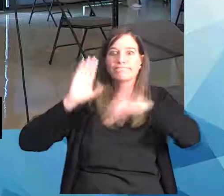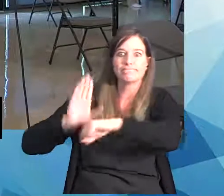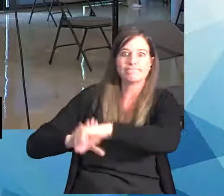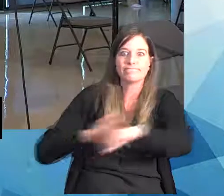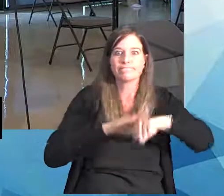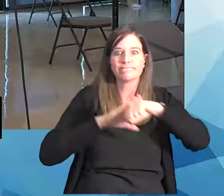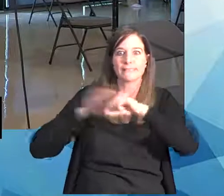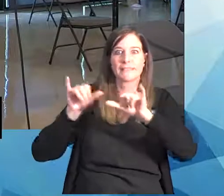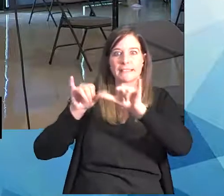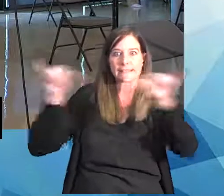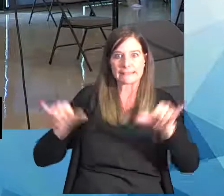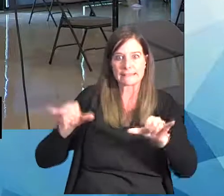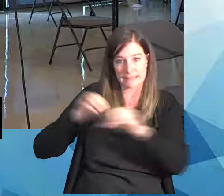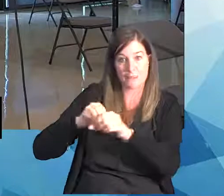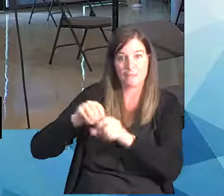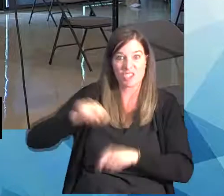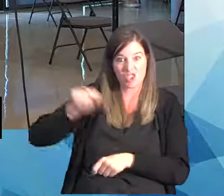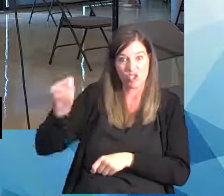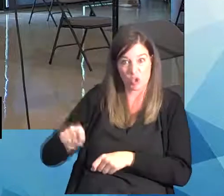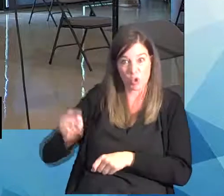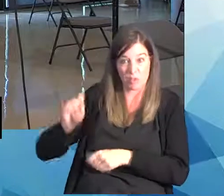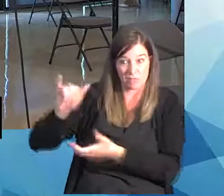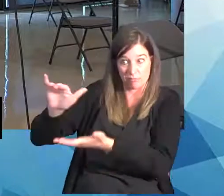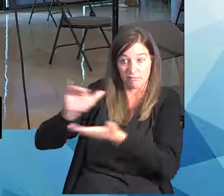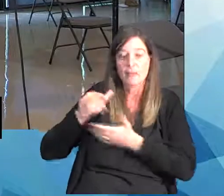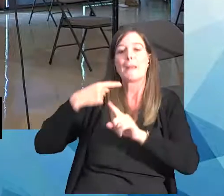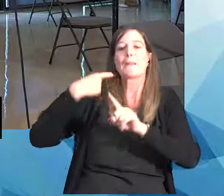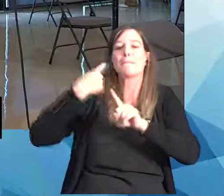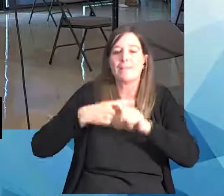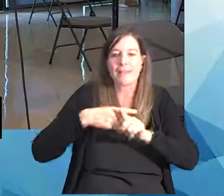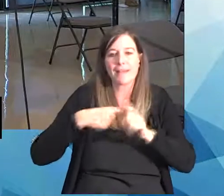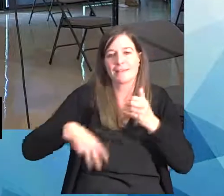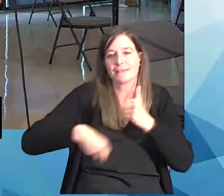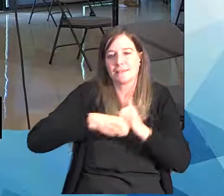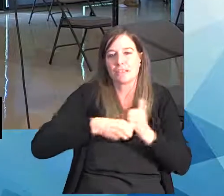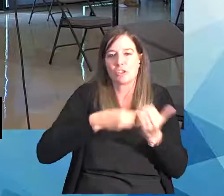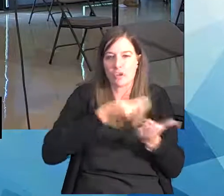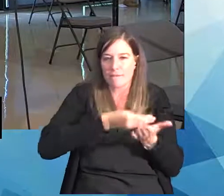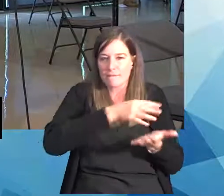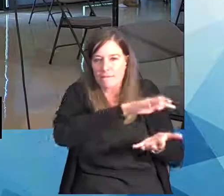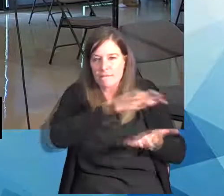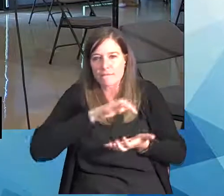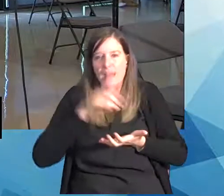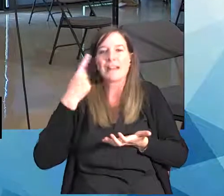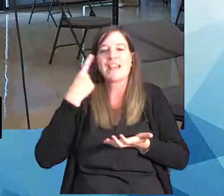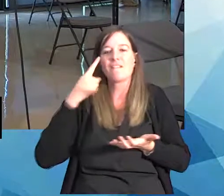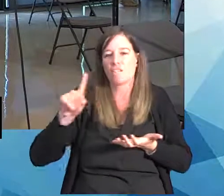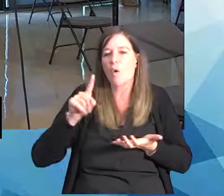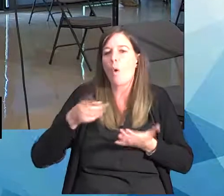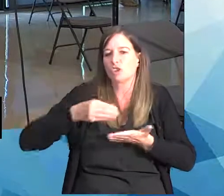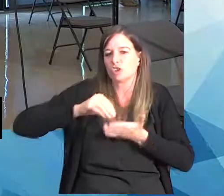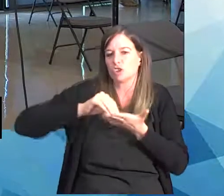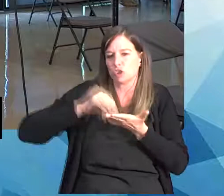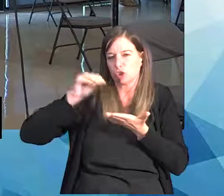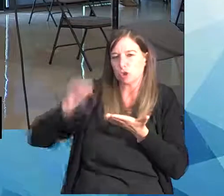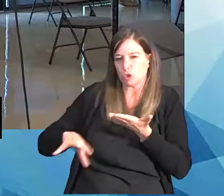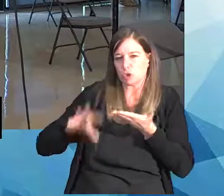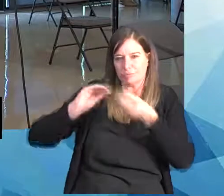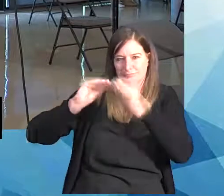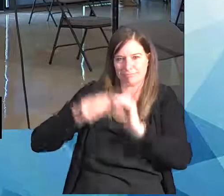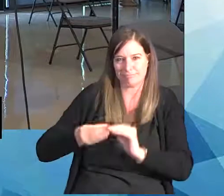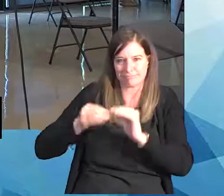we did receive some additional funding in inflation for the baseline for students.